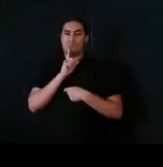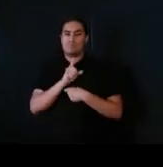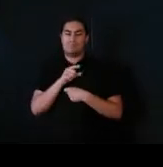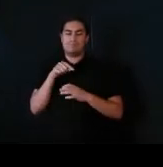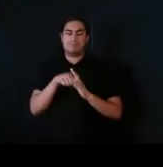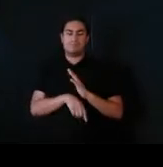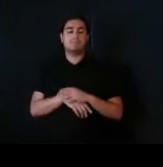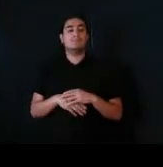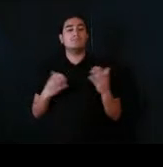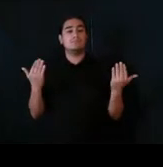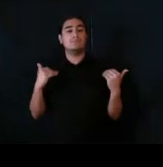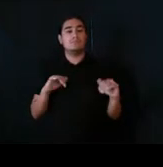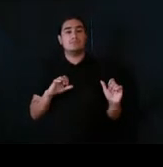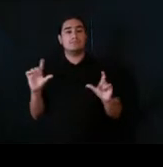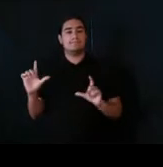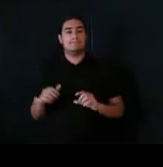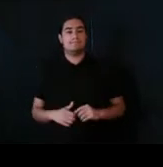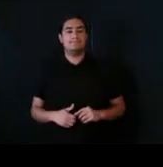next slide